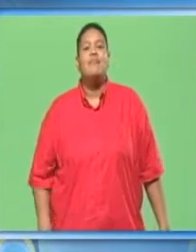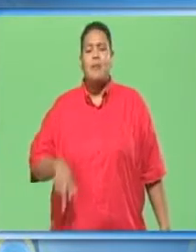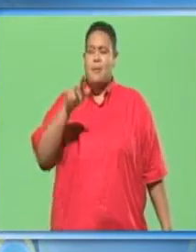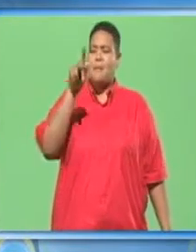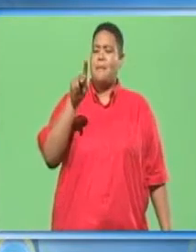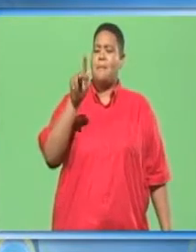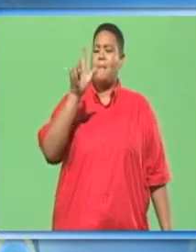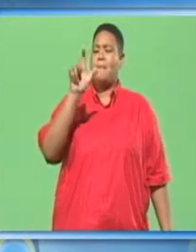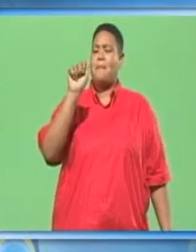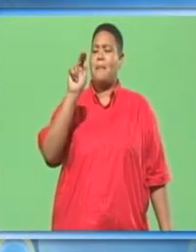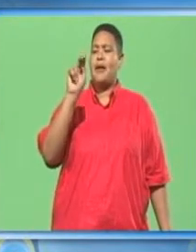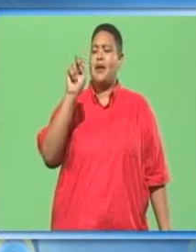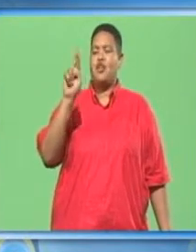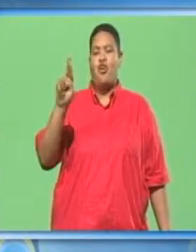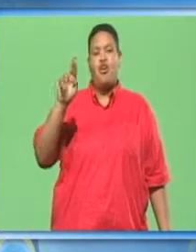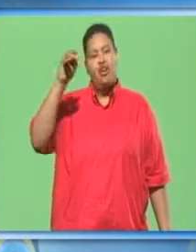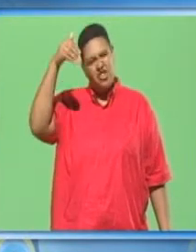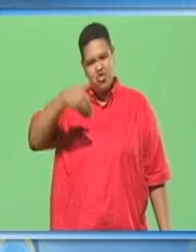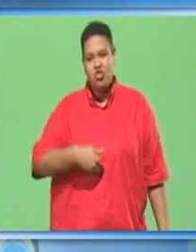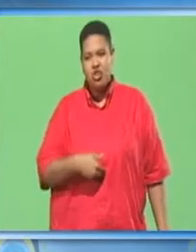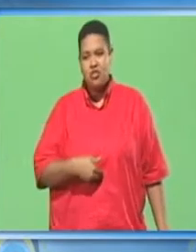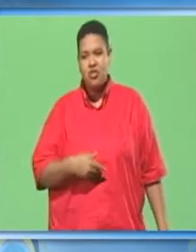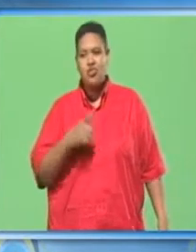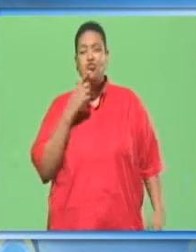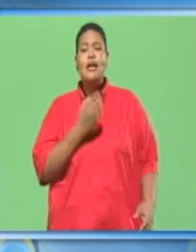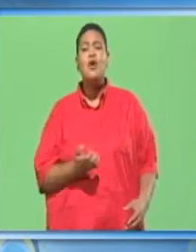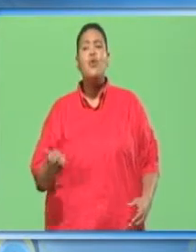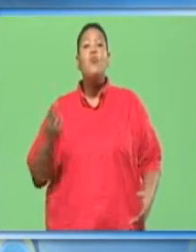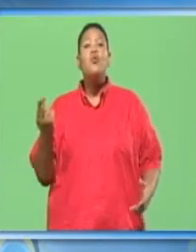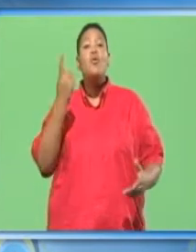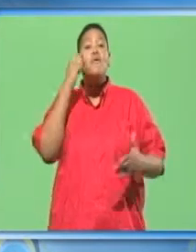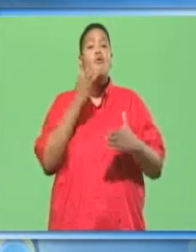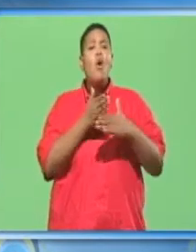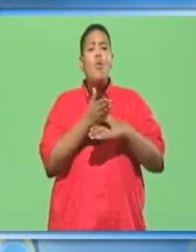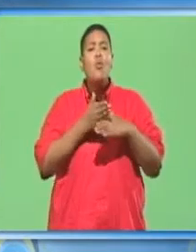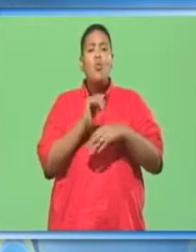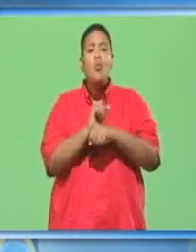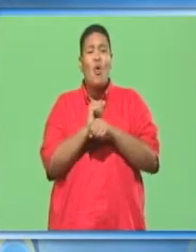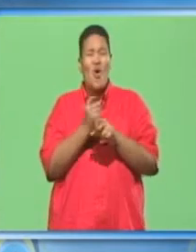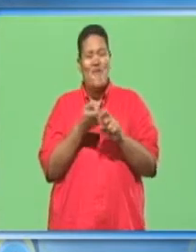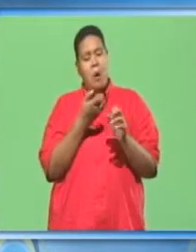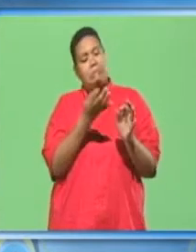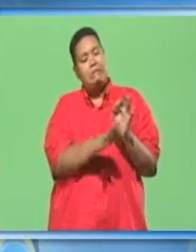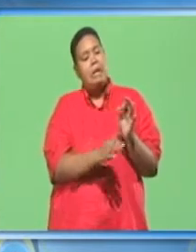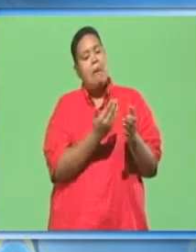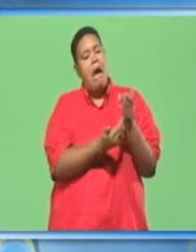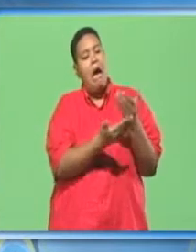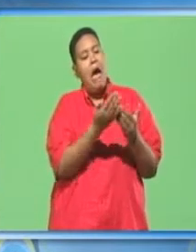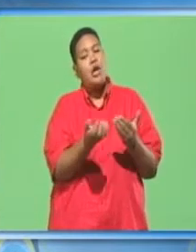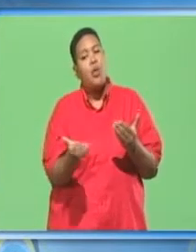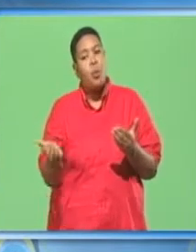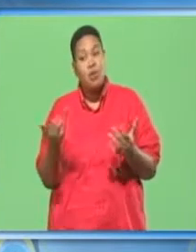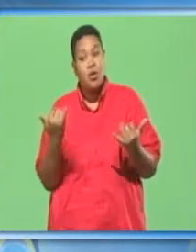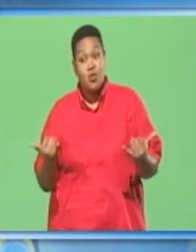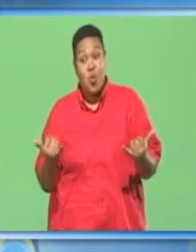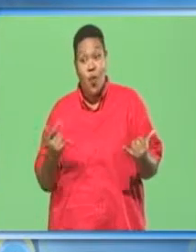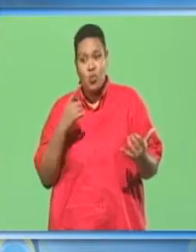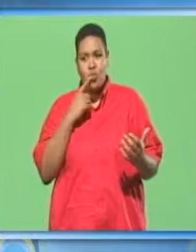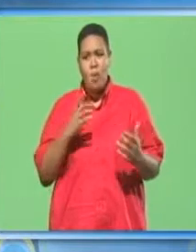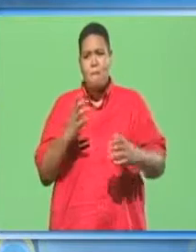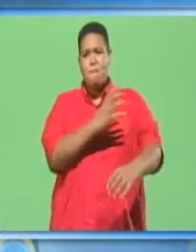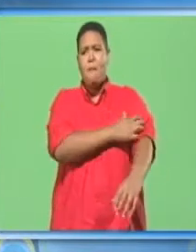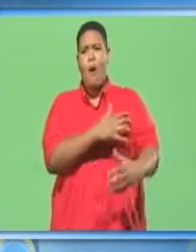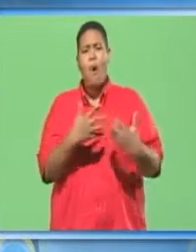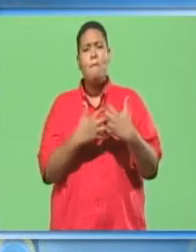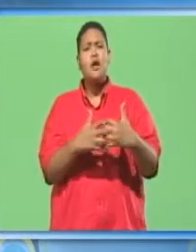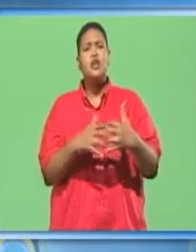Planer. Introduction. The equipment used in woodwork has evolved from simple hand tools to stationary power machines